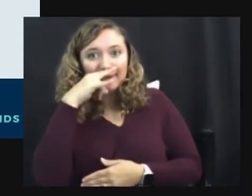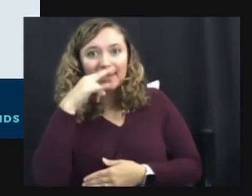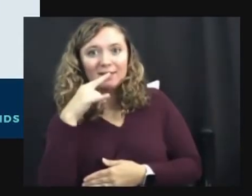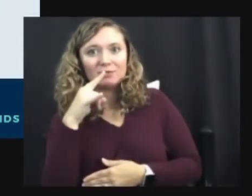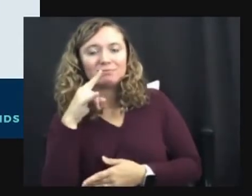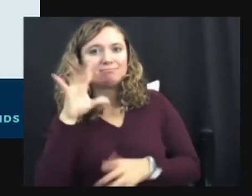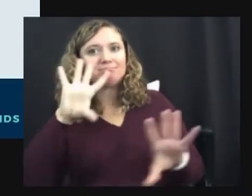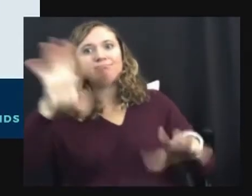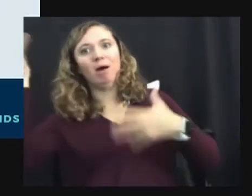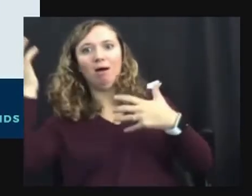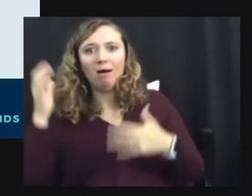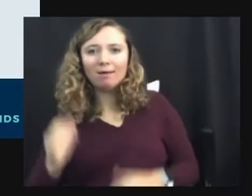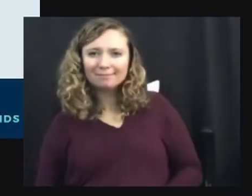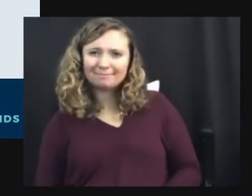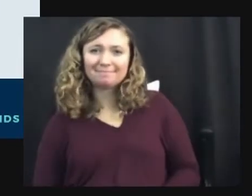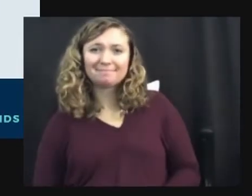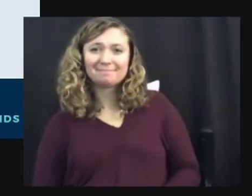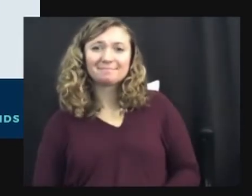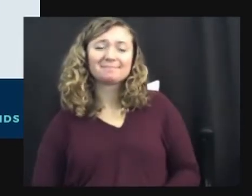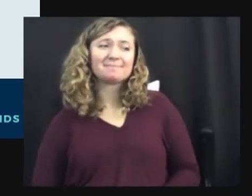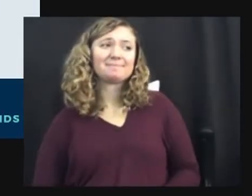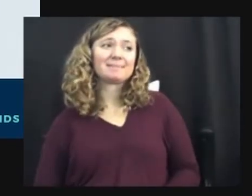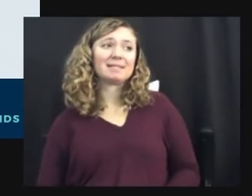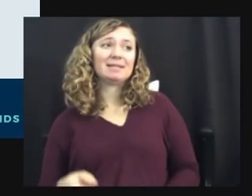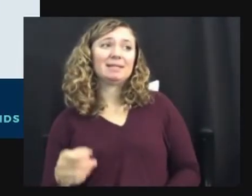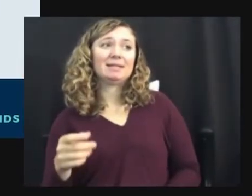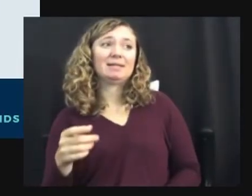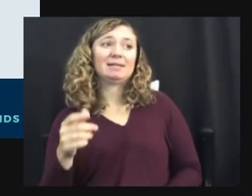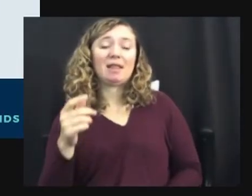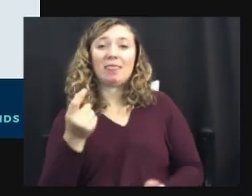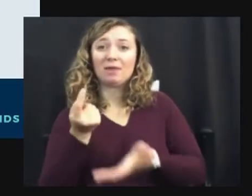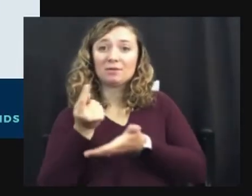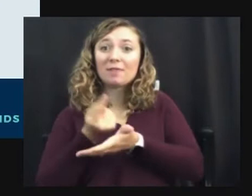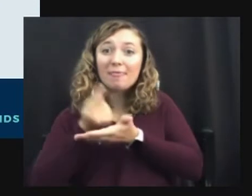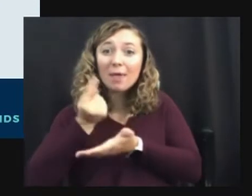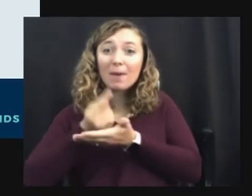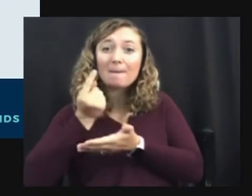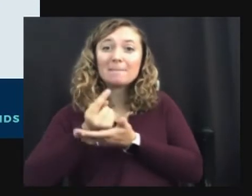future. And therapy pitch